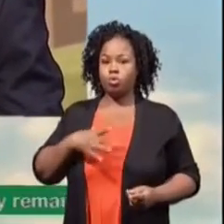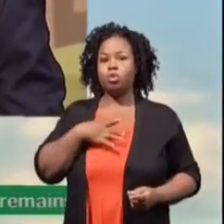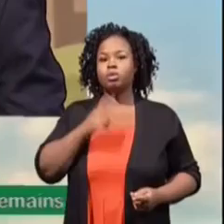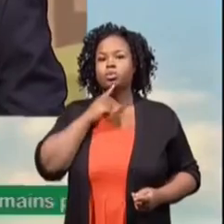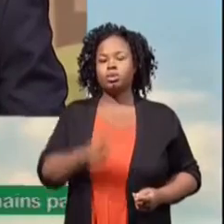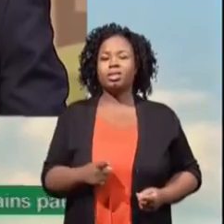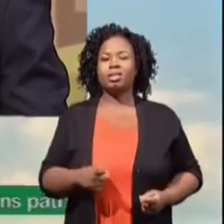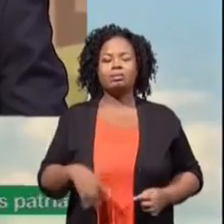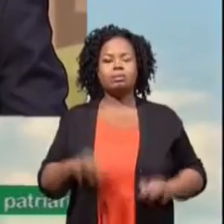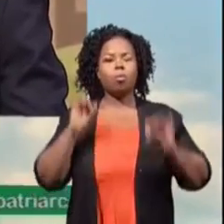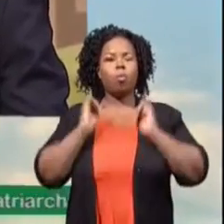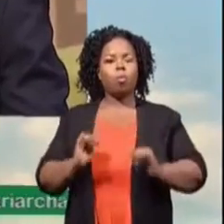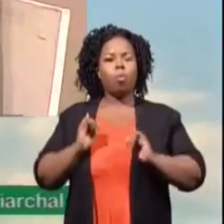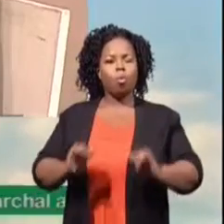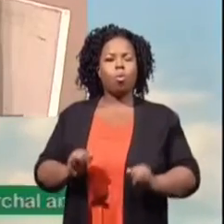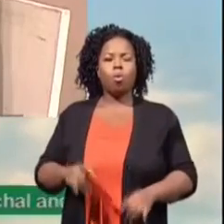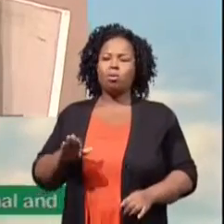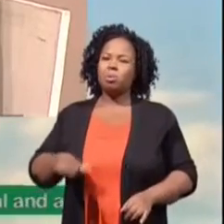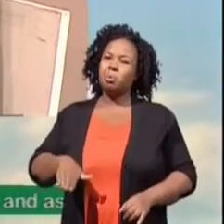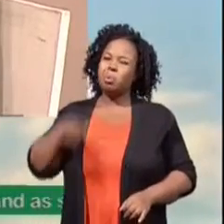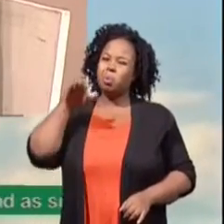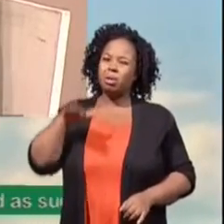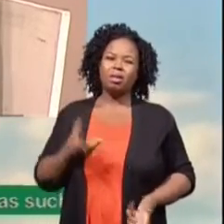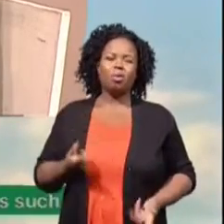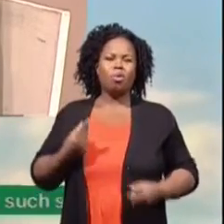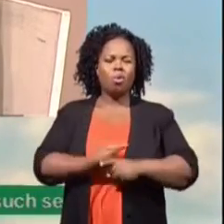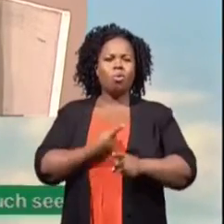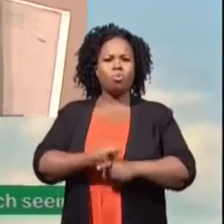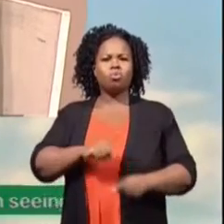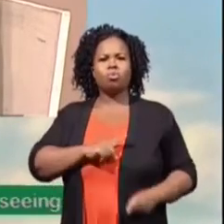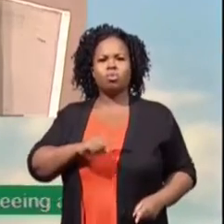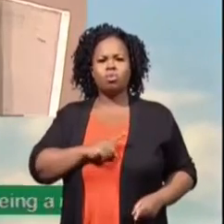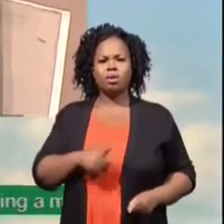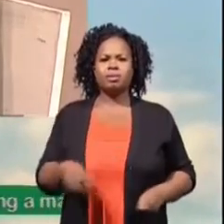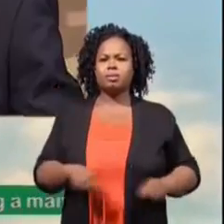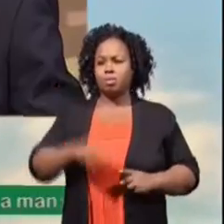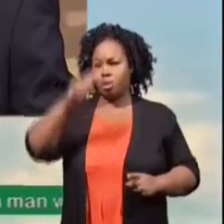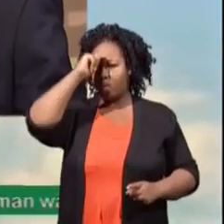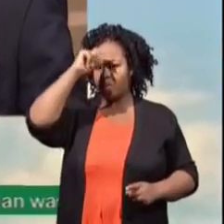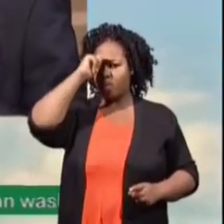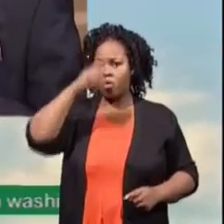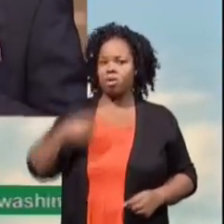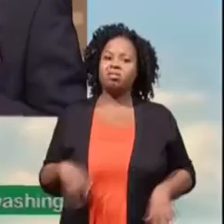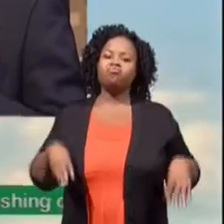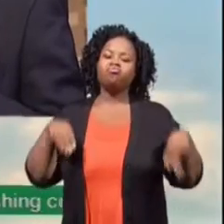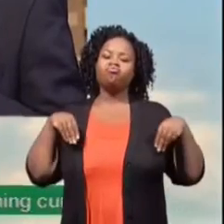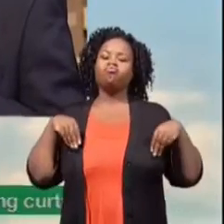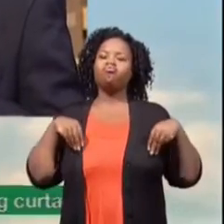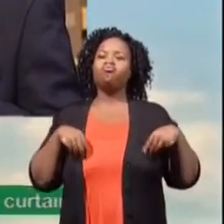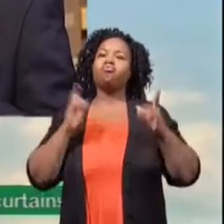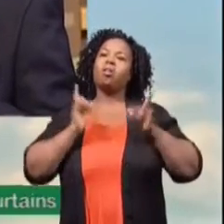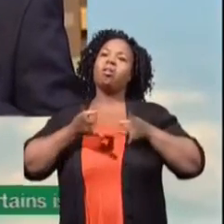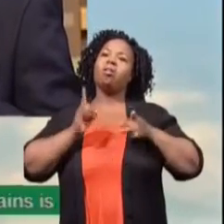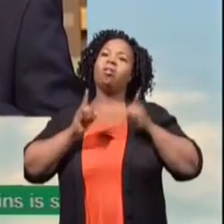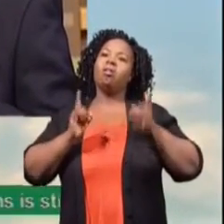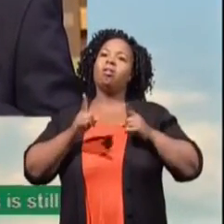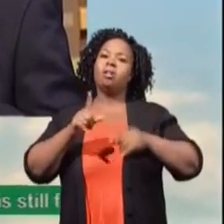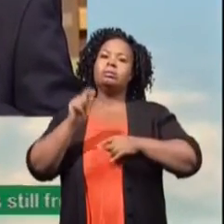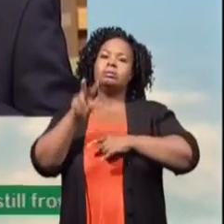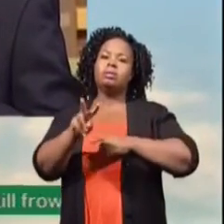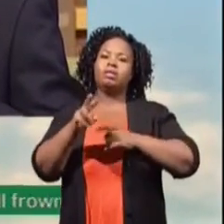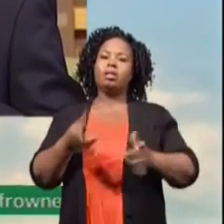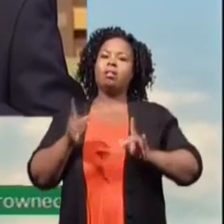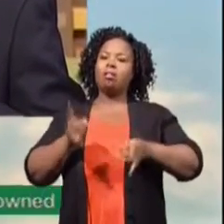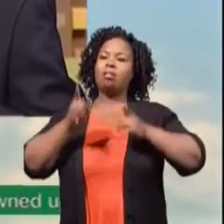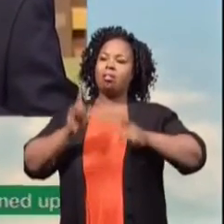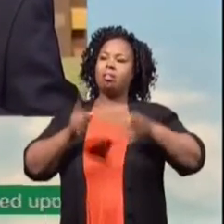it's a toxic upbringing gobane o fumana gore ngwana wa mosimane yena o tla dula mana o shebile television e se gare